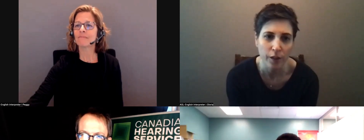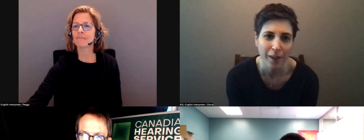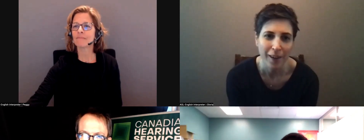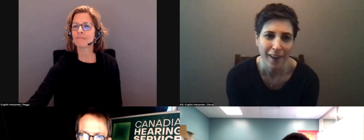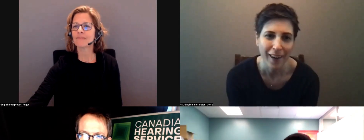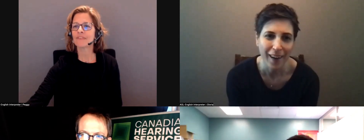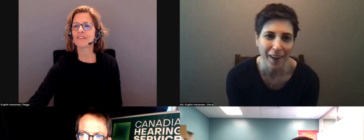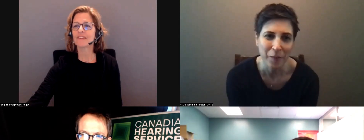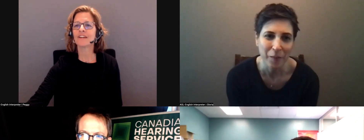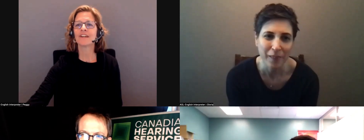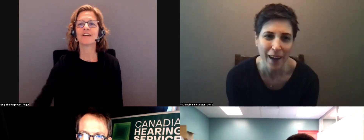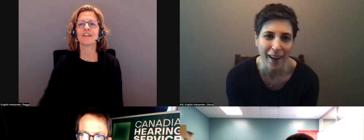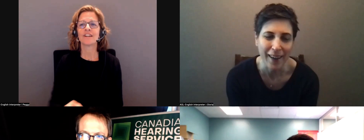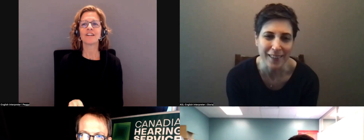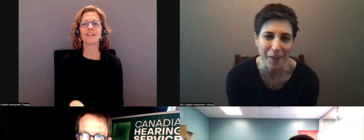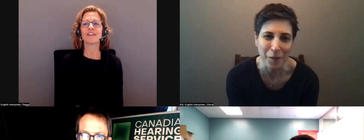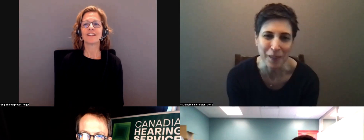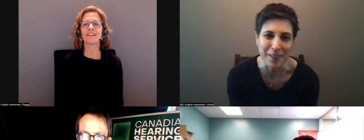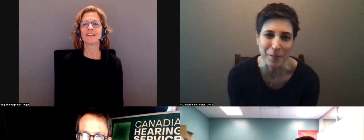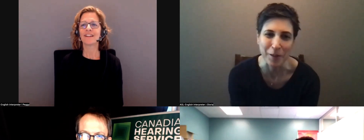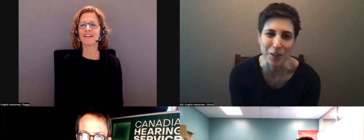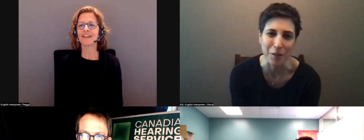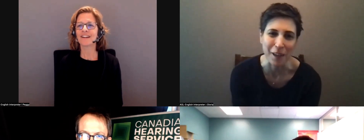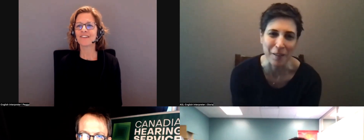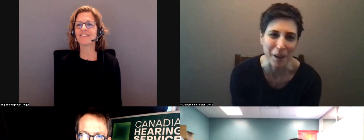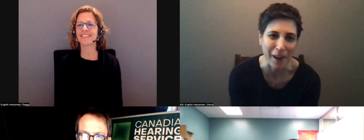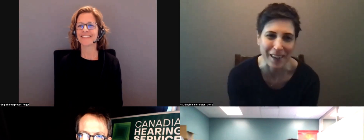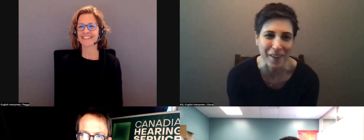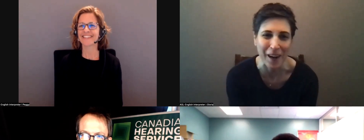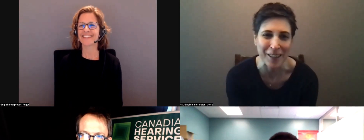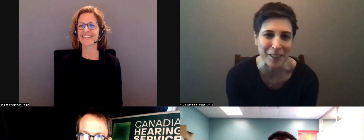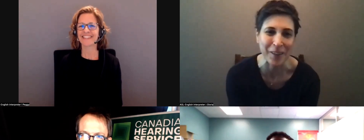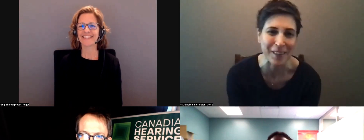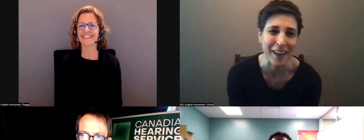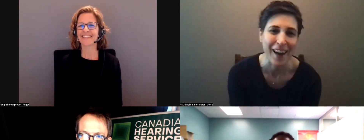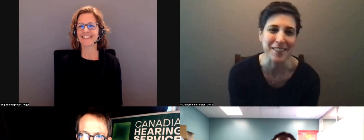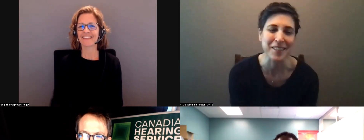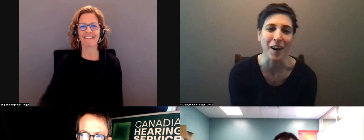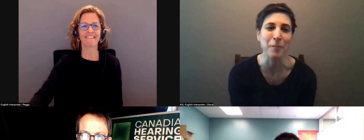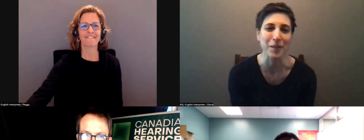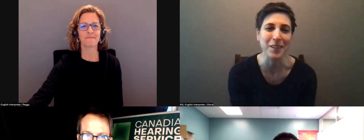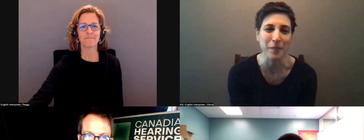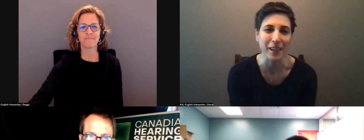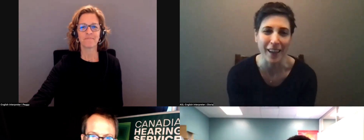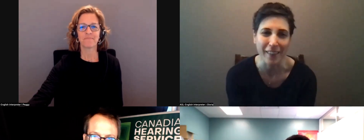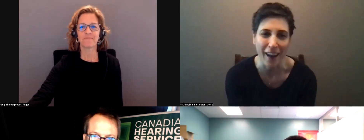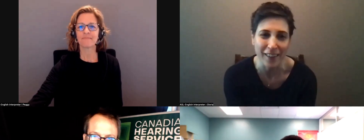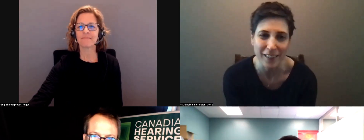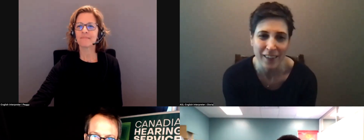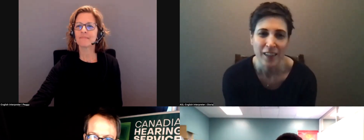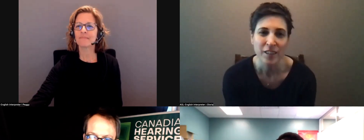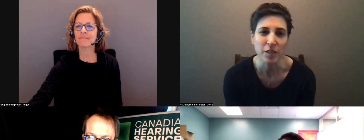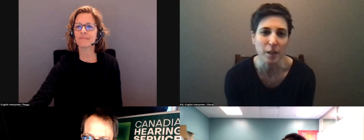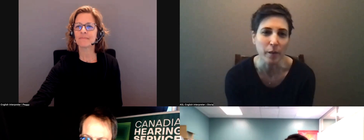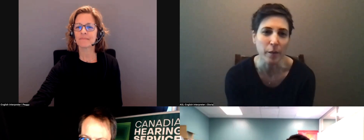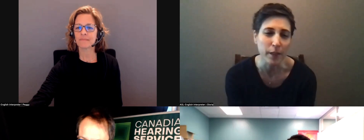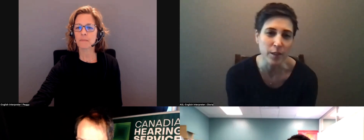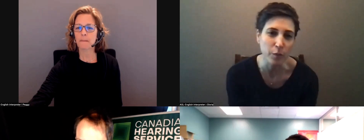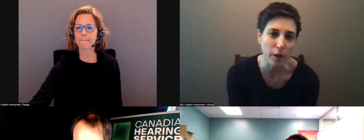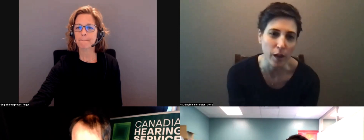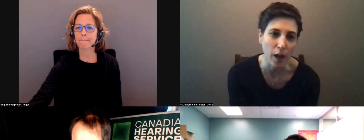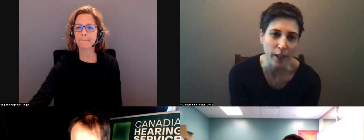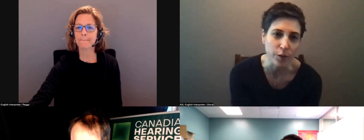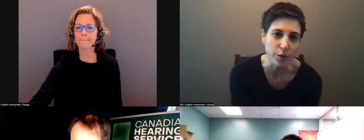sure. I asked that whole piece about shelf life. I had never actually heard us talk about something like that. So some of the